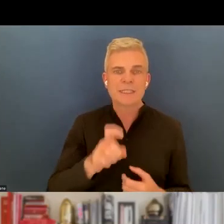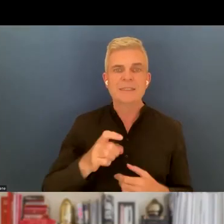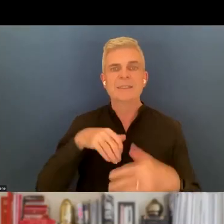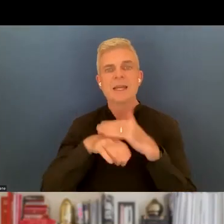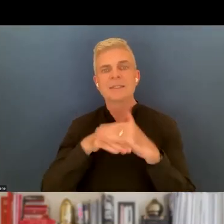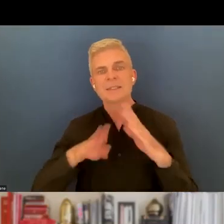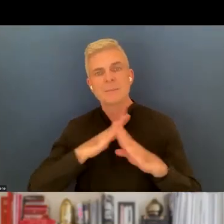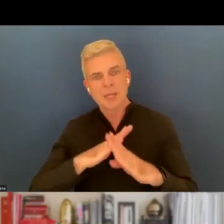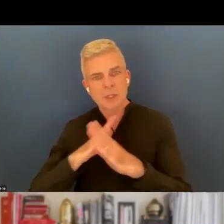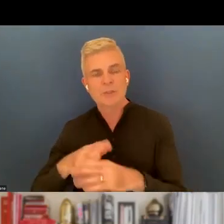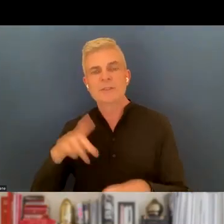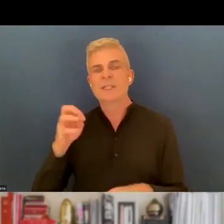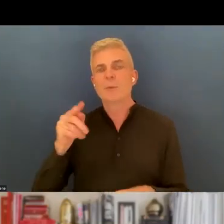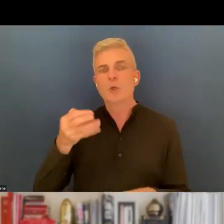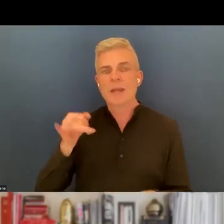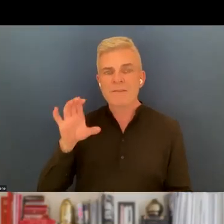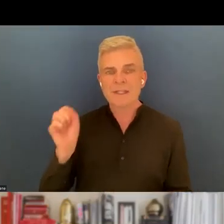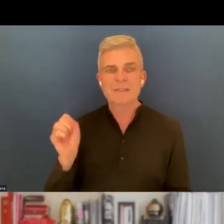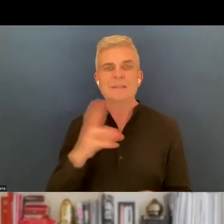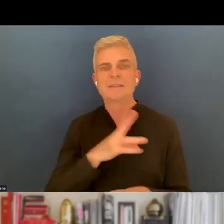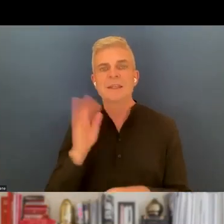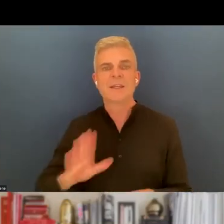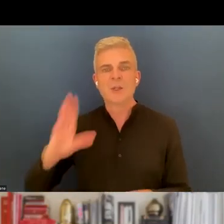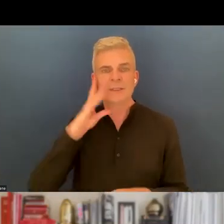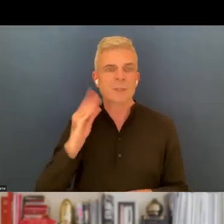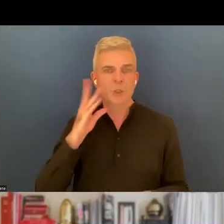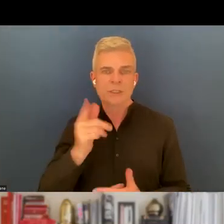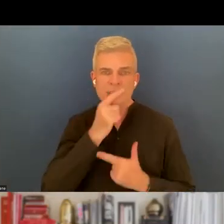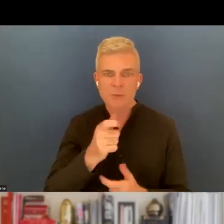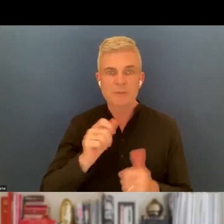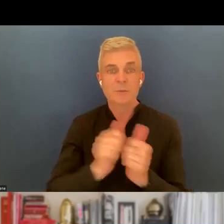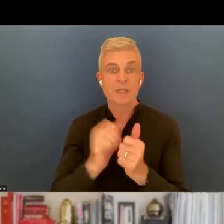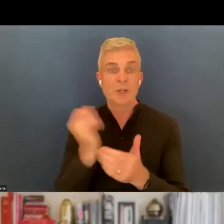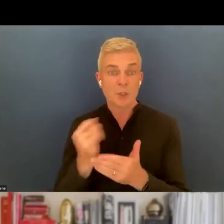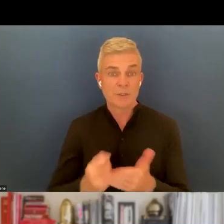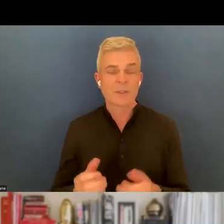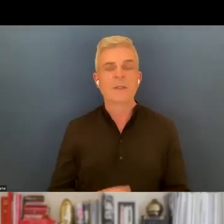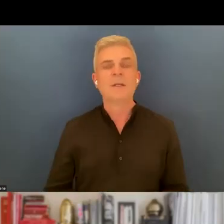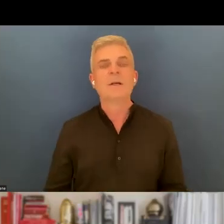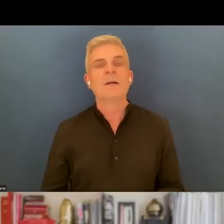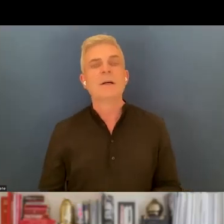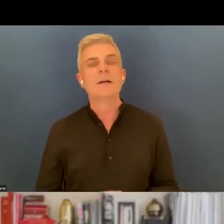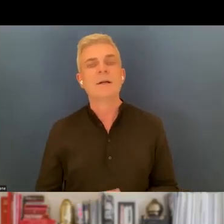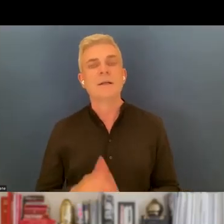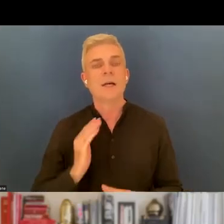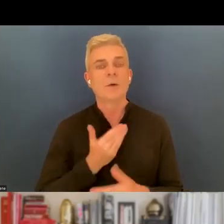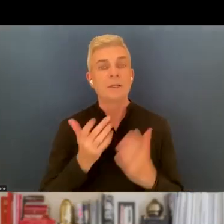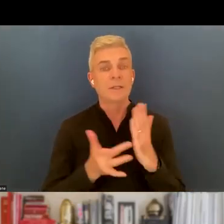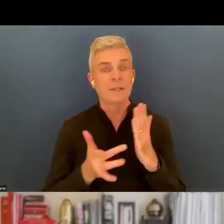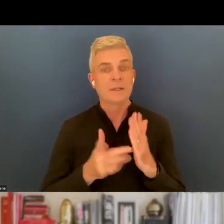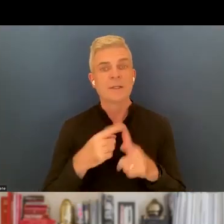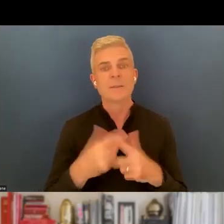demographics, and their experience and interest around the arts. Our technology then matches them to arts and